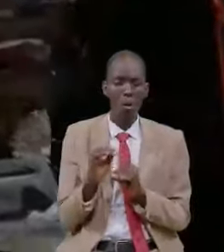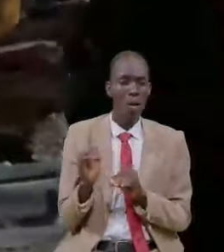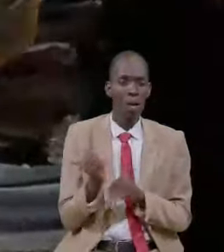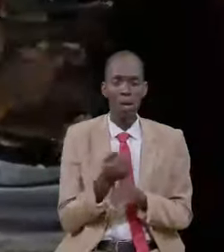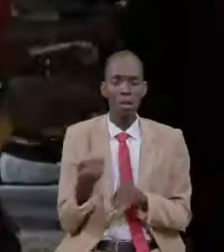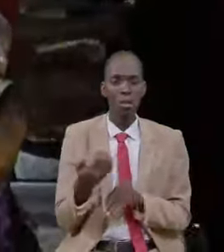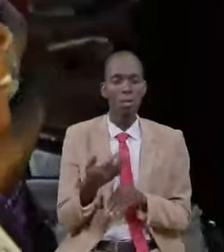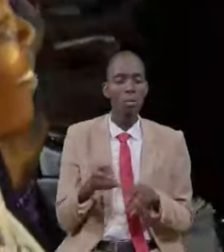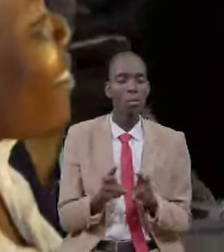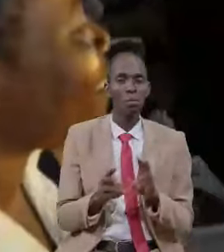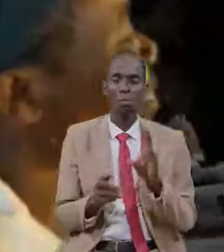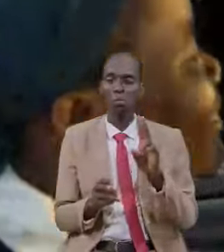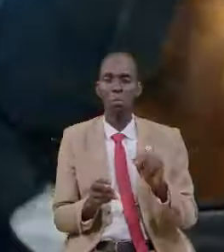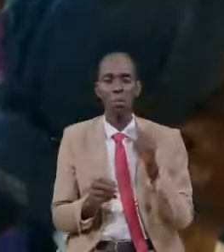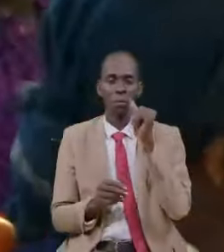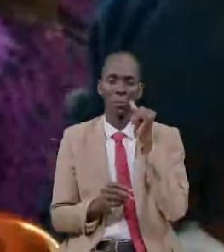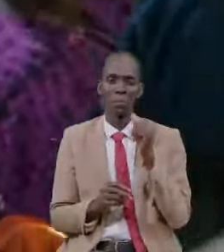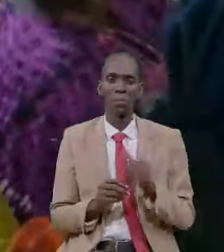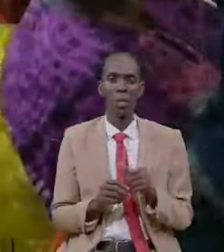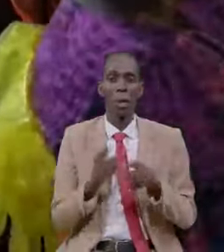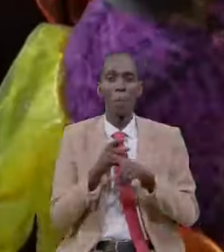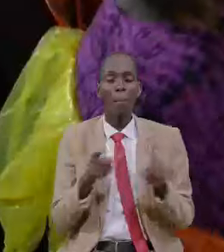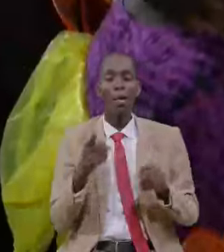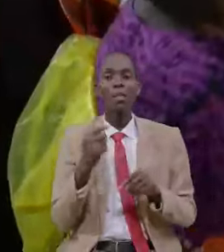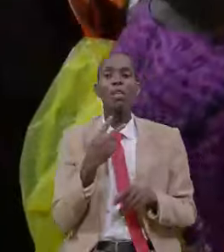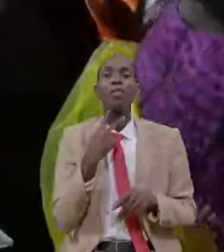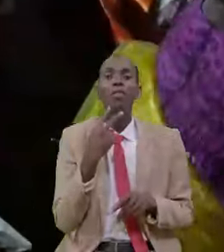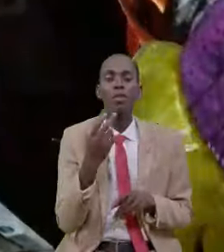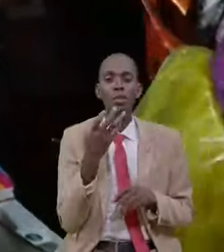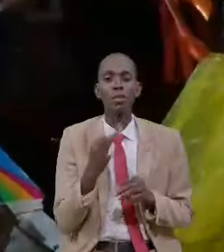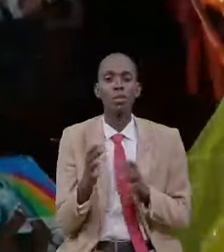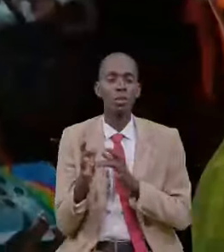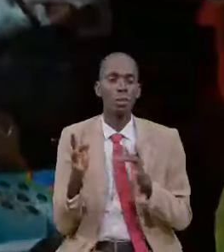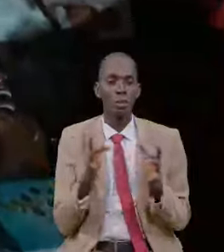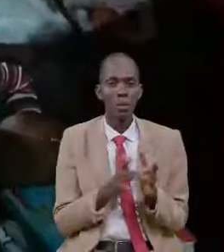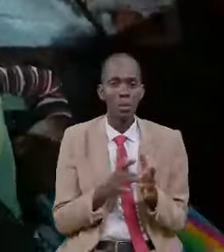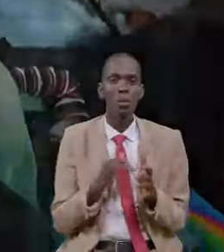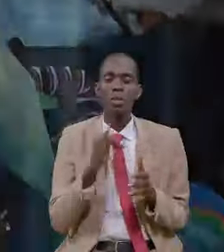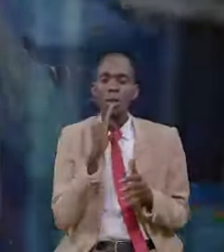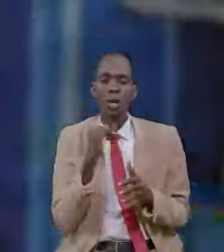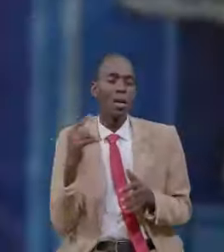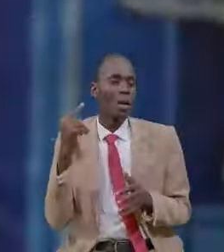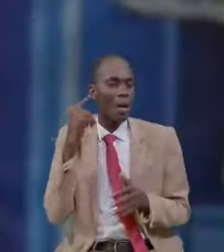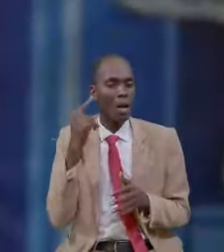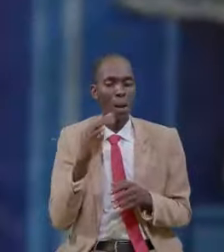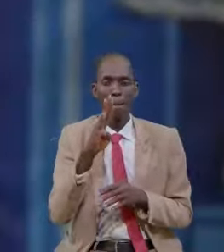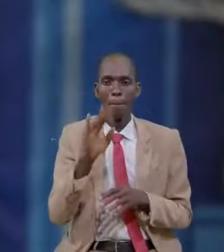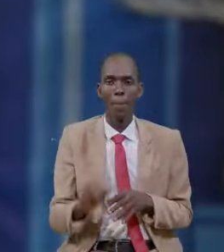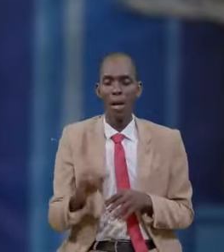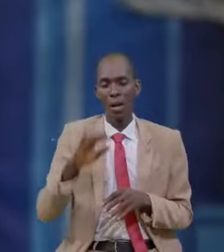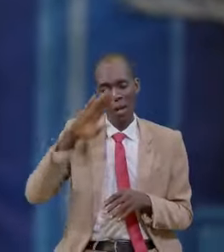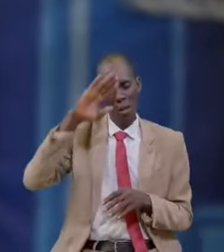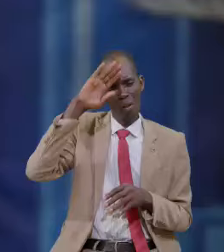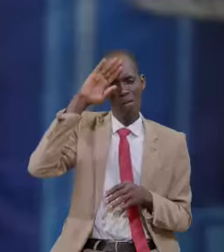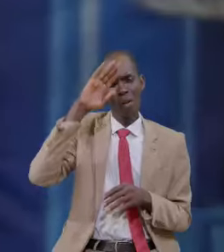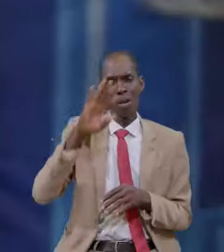No. But the voice of Jesus is heard by fever. Fever.